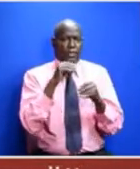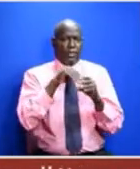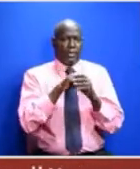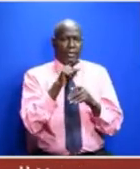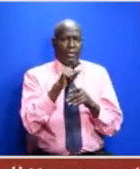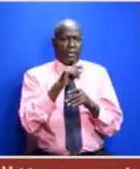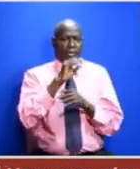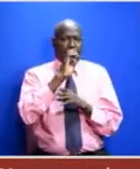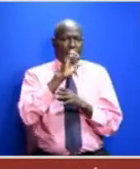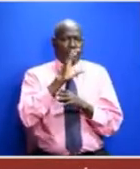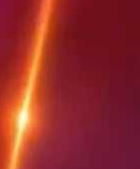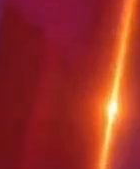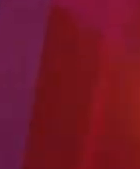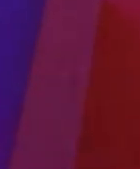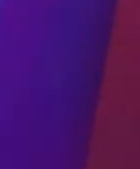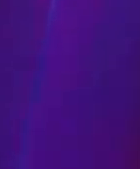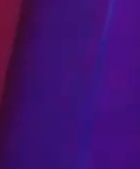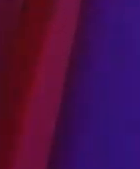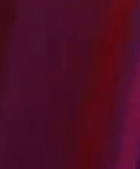in these ECD centers.